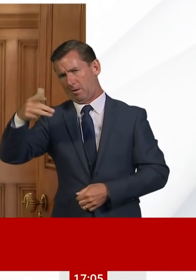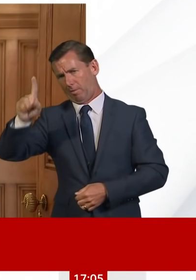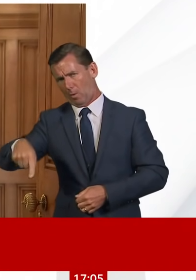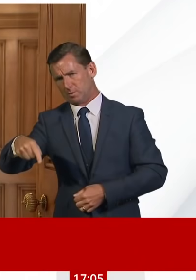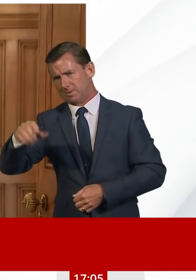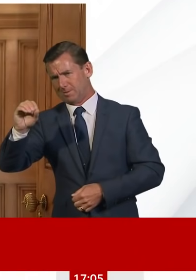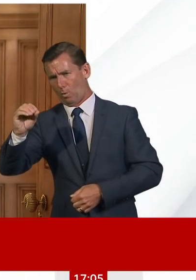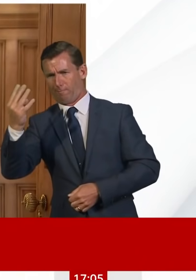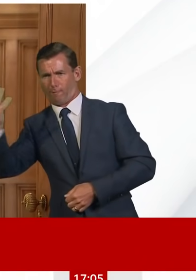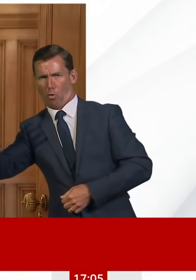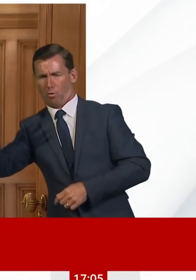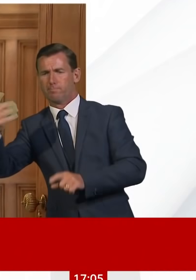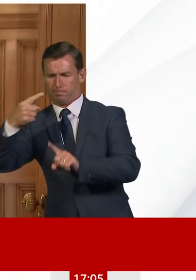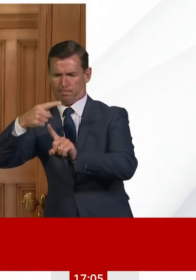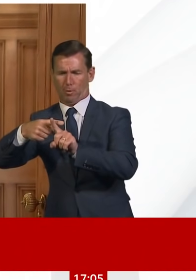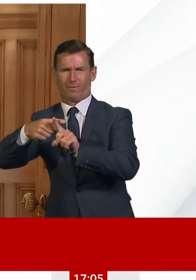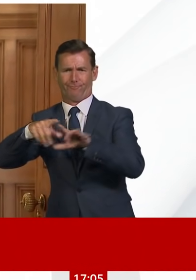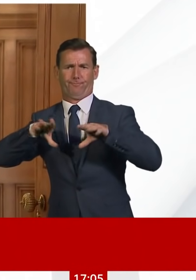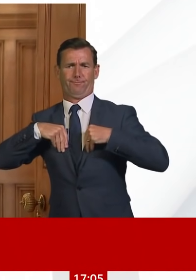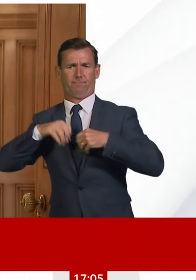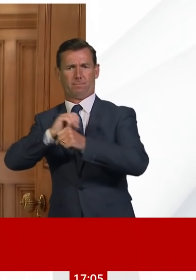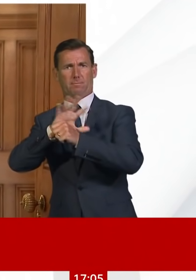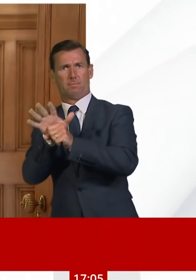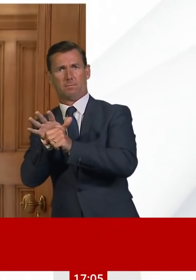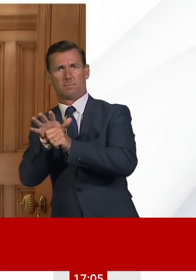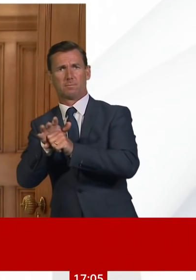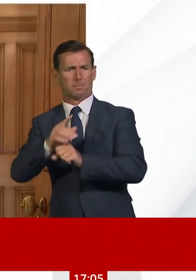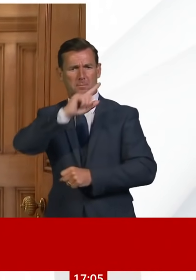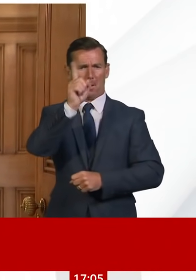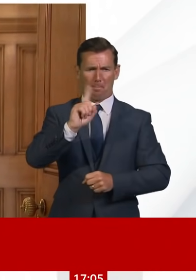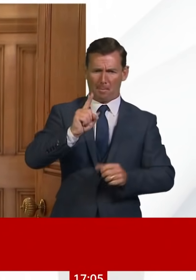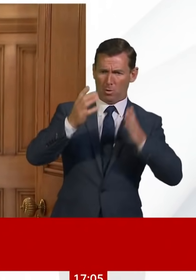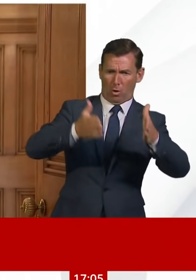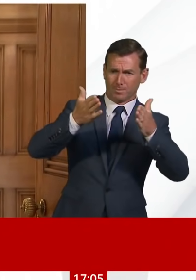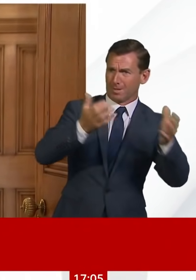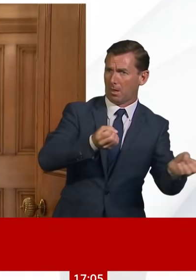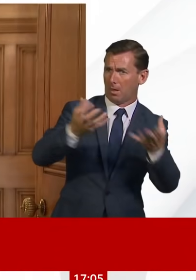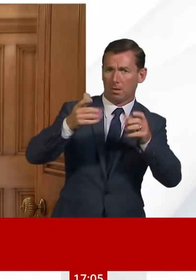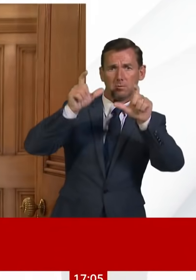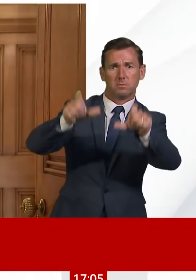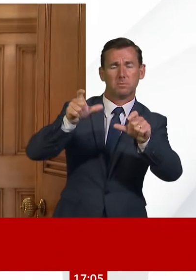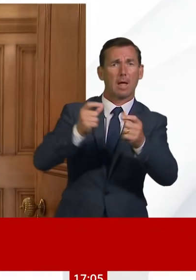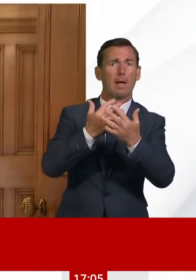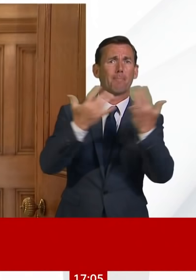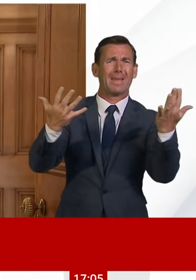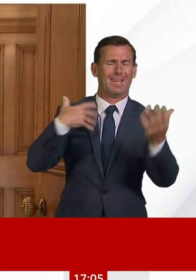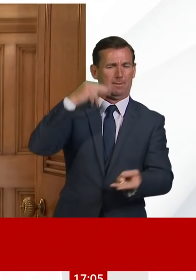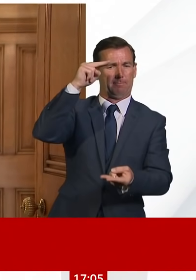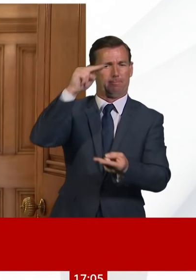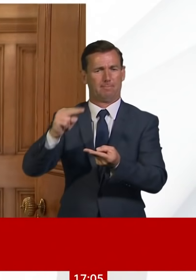129,044 have tested positive. The number of patients in hospital with COVID-19 symptoms is now down